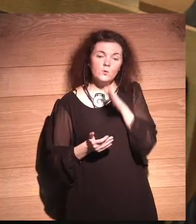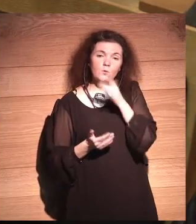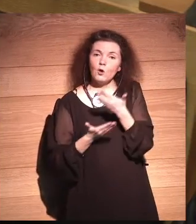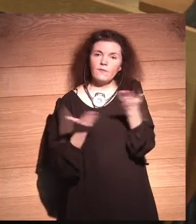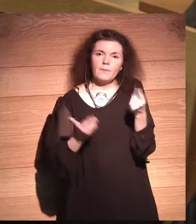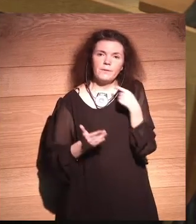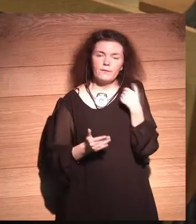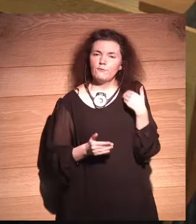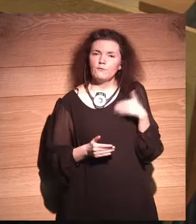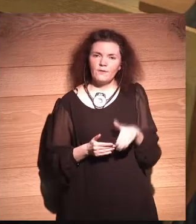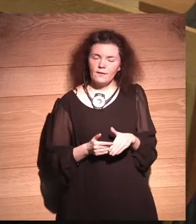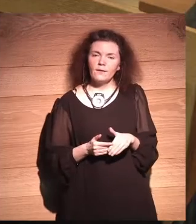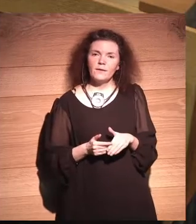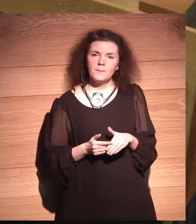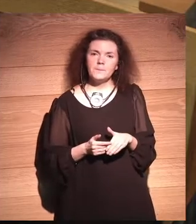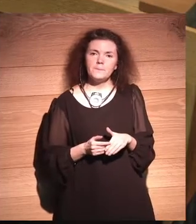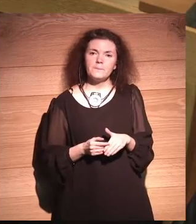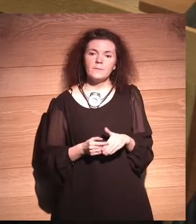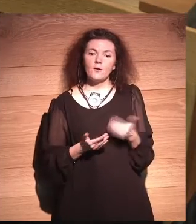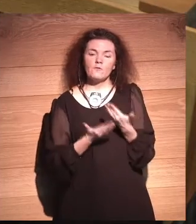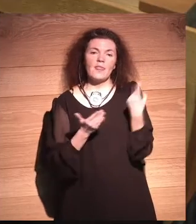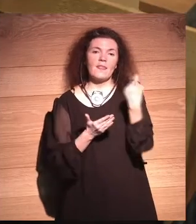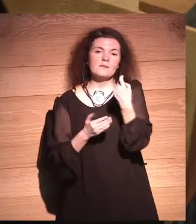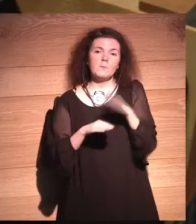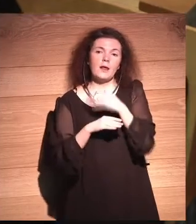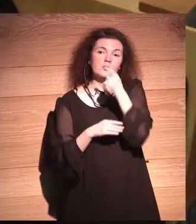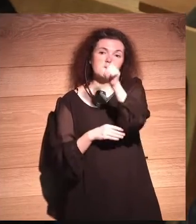for them, or for them to want to participate themselves.